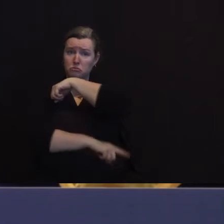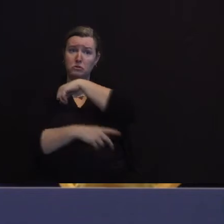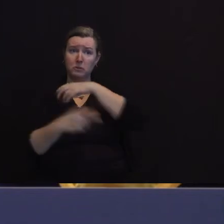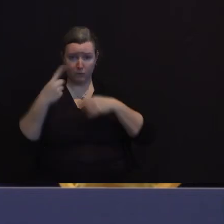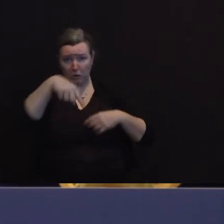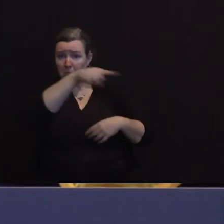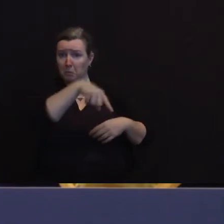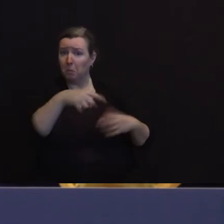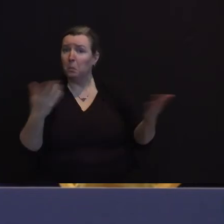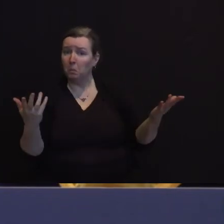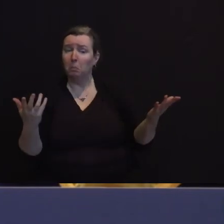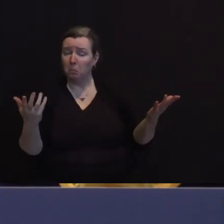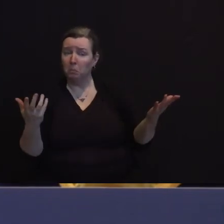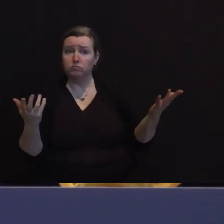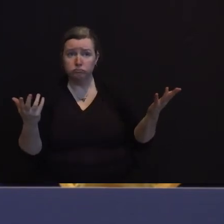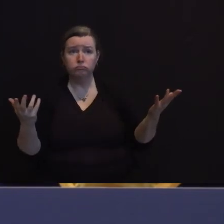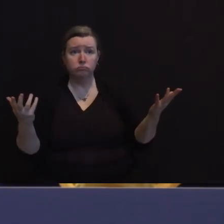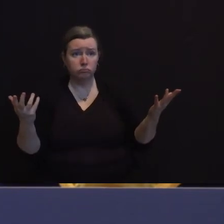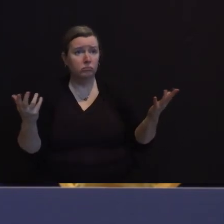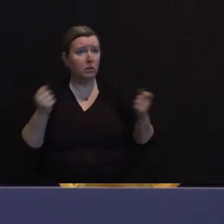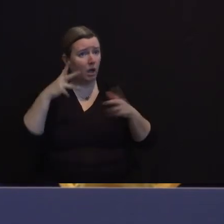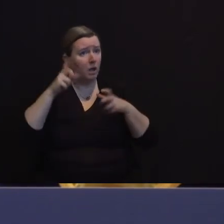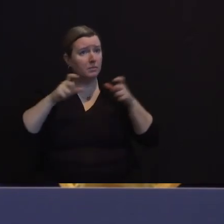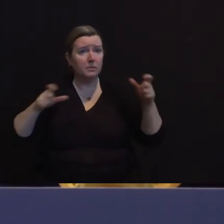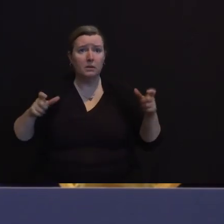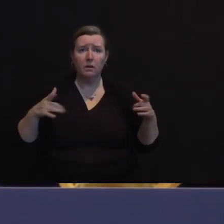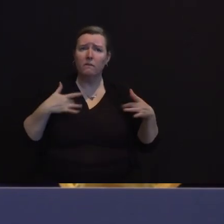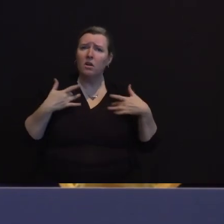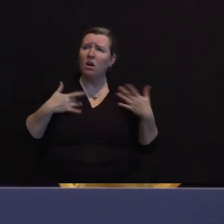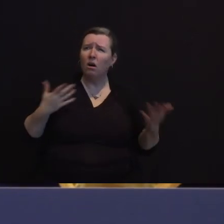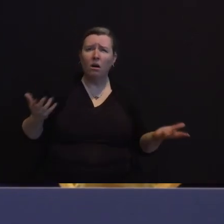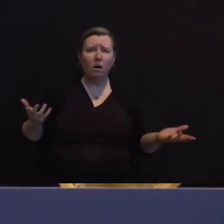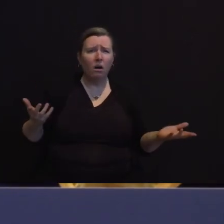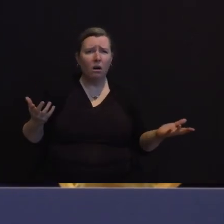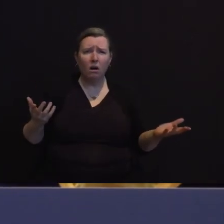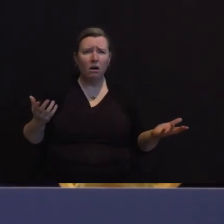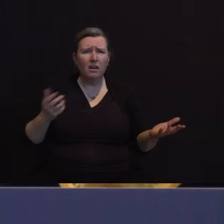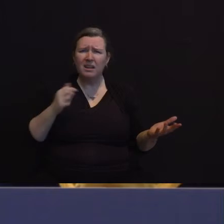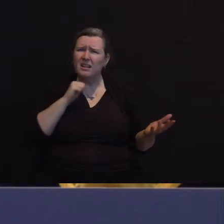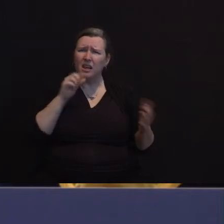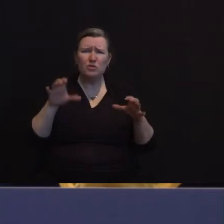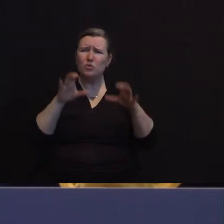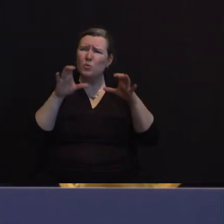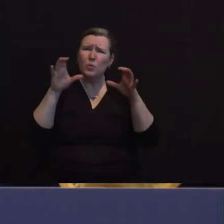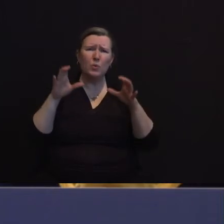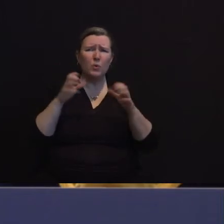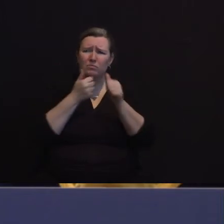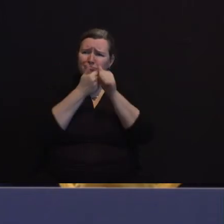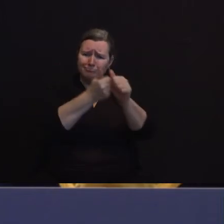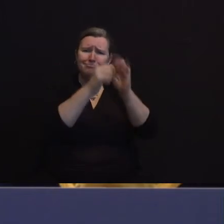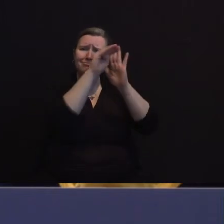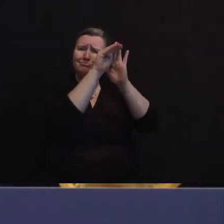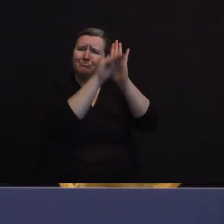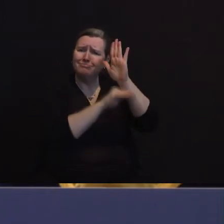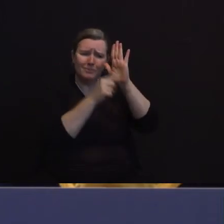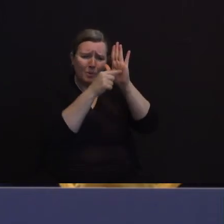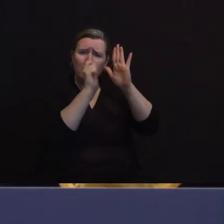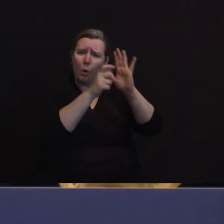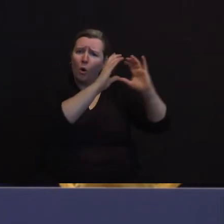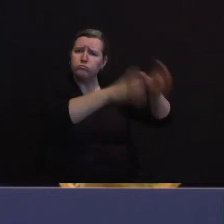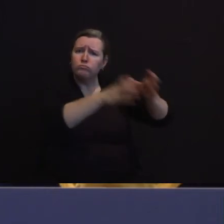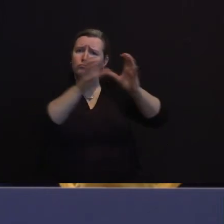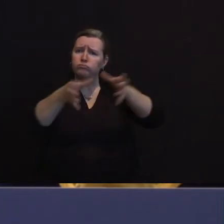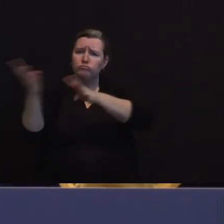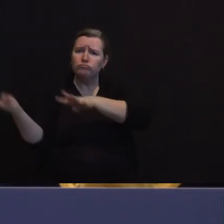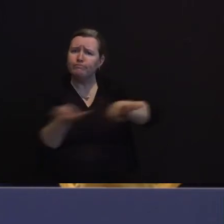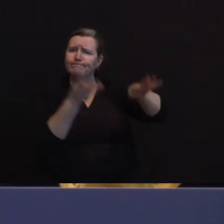sense is, from people I've spoken with, if a strong stand on this is not taken, it kind of opens up this door to this kind of monkey business that